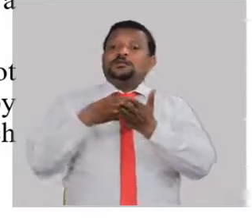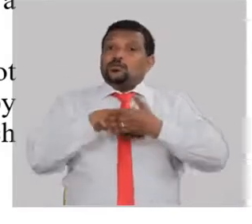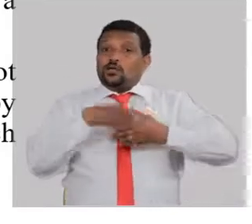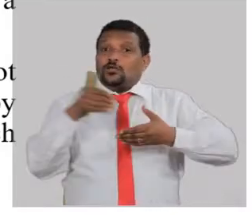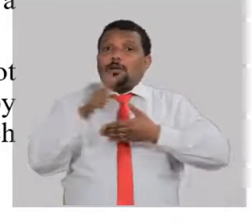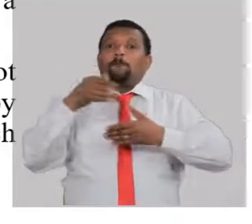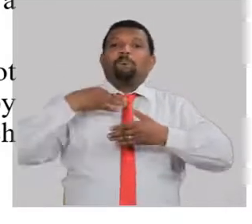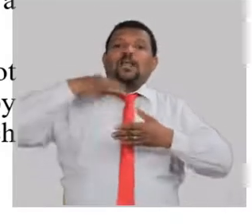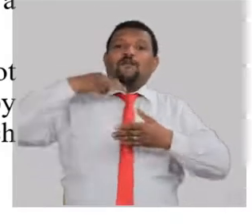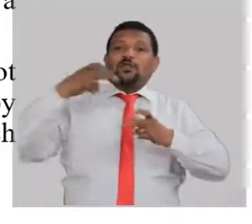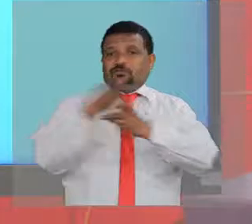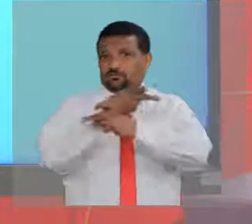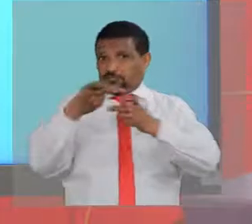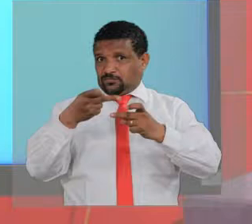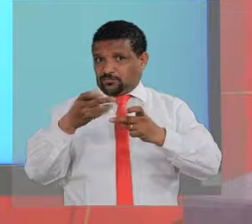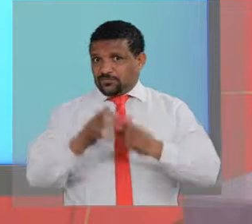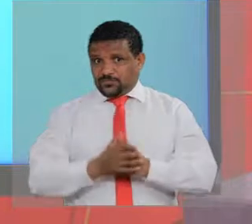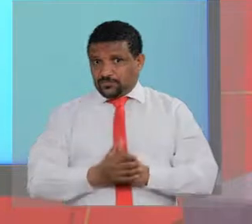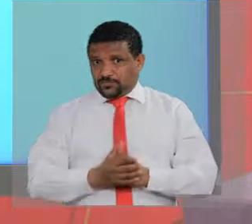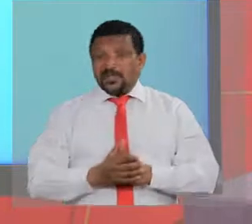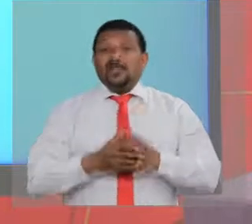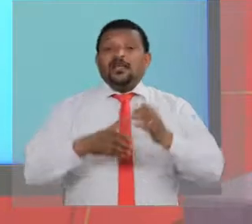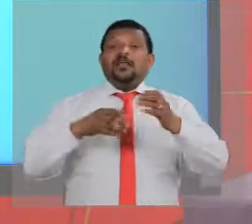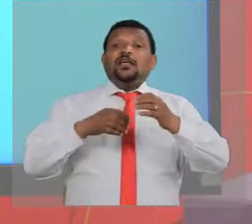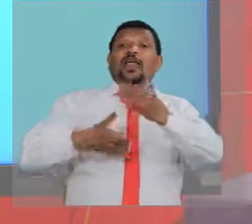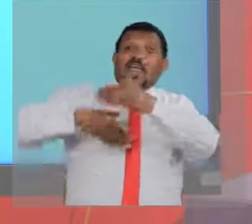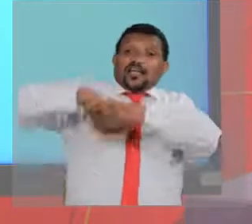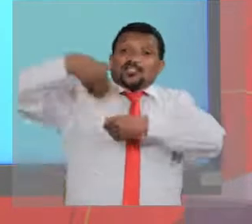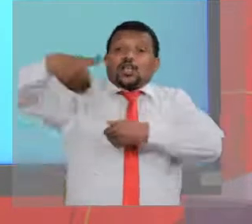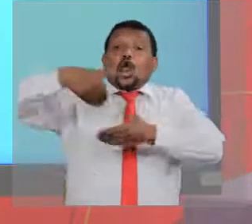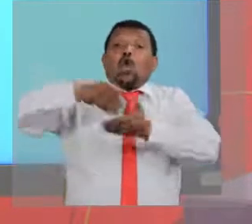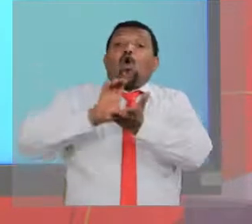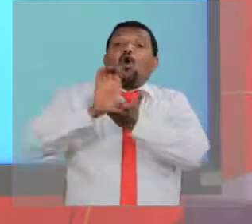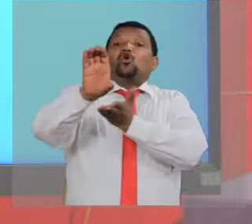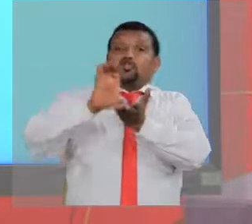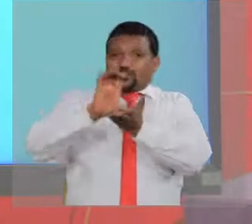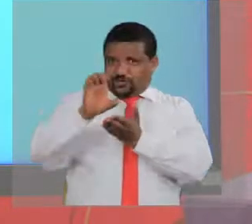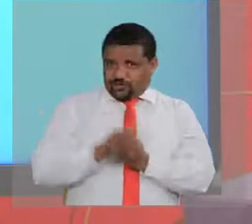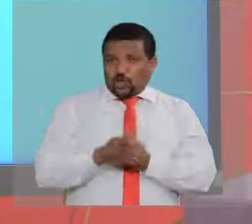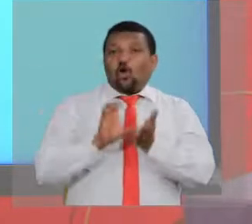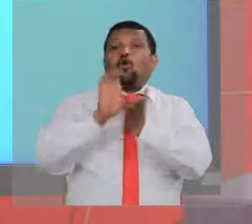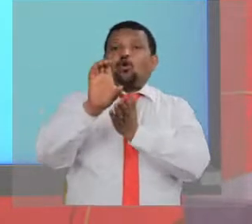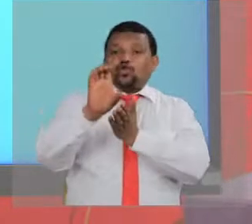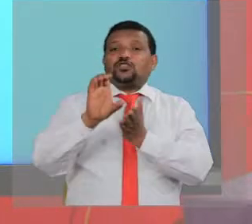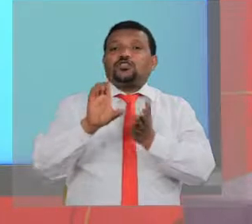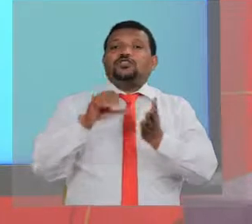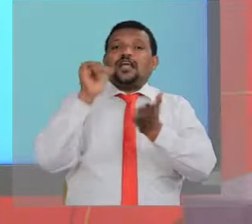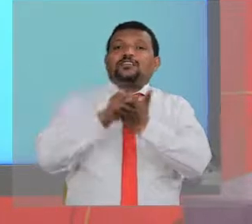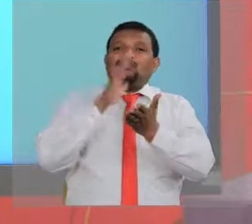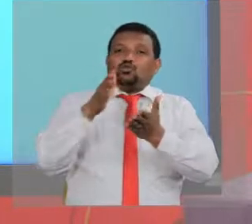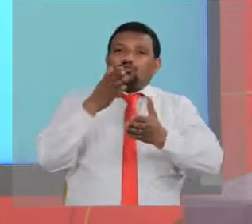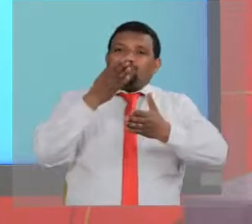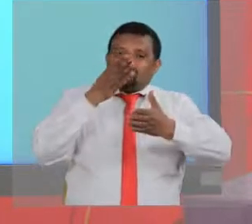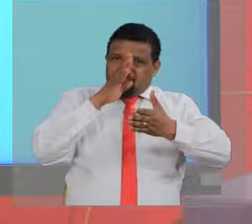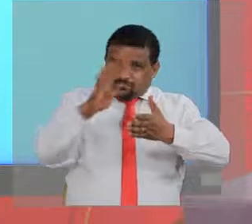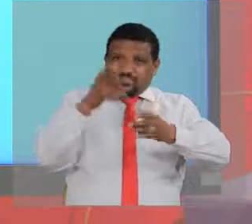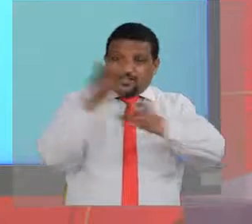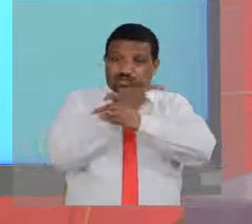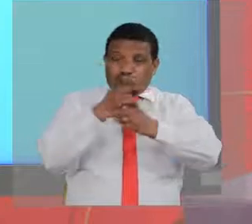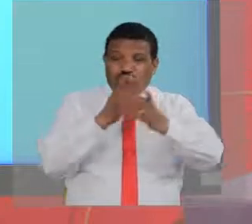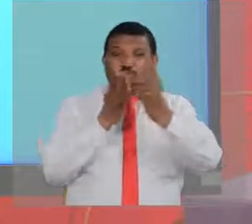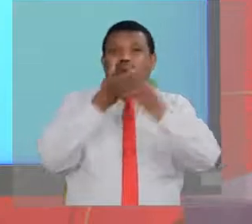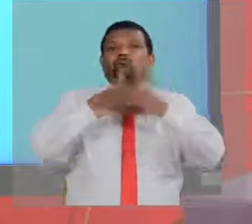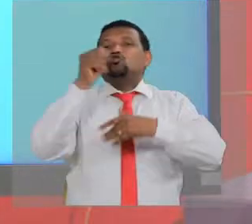by a private firm. But the external cost is a cost that is not borne by the firm,